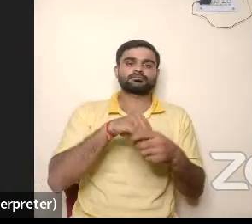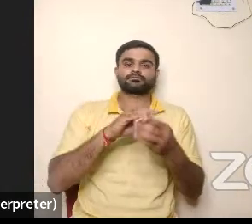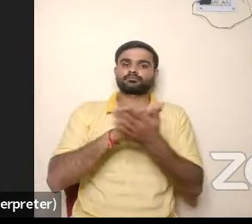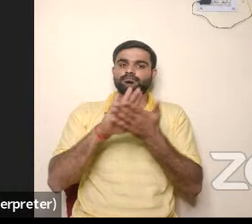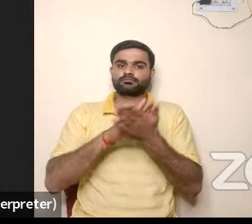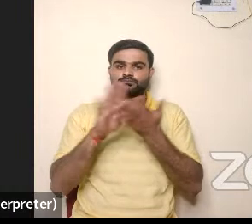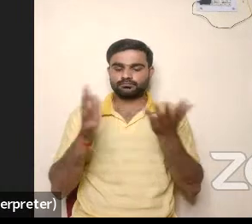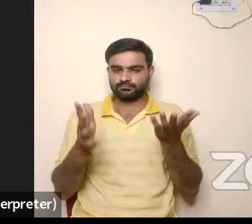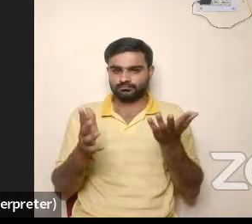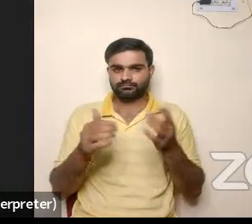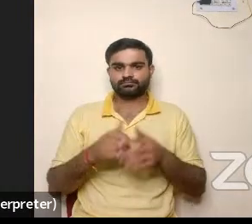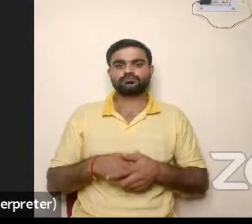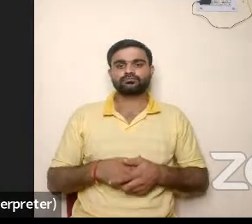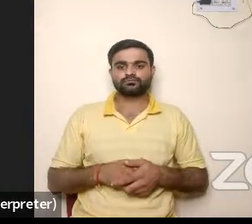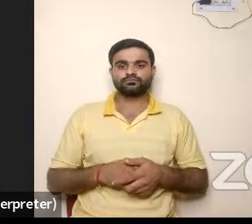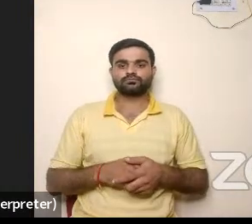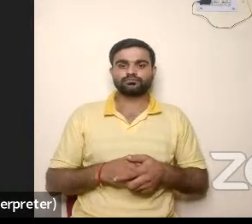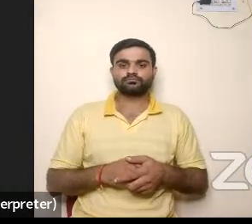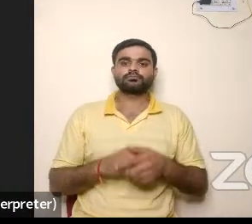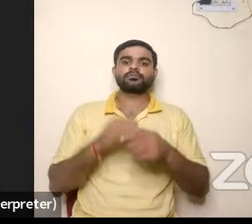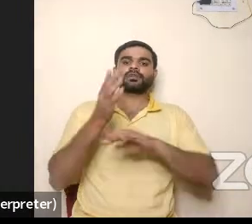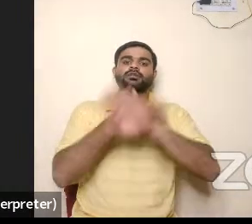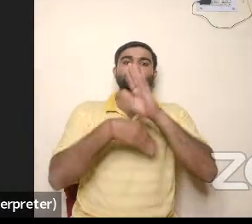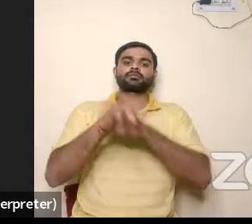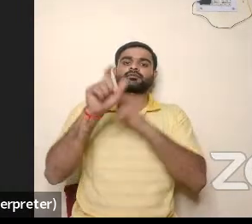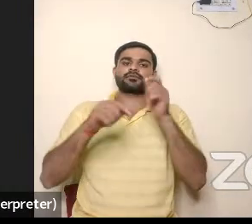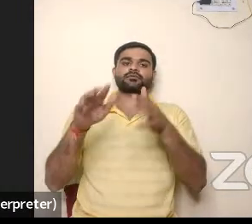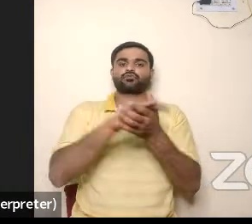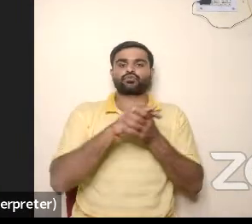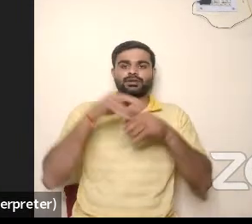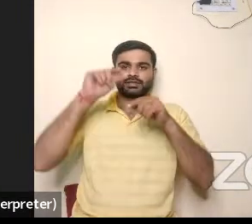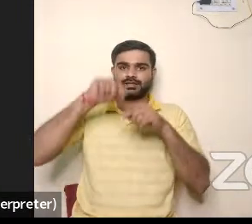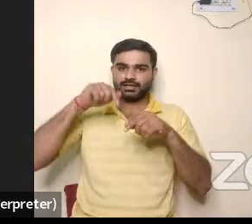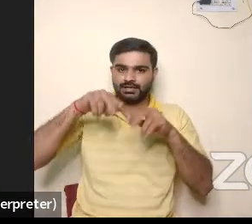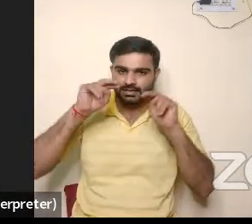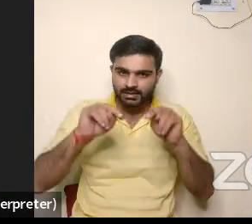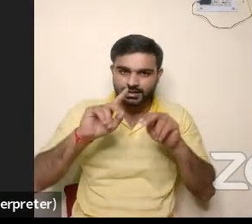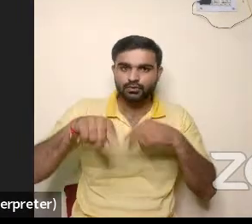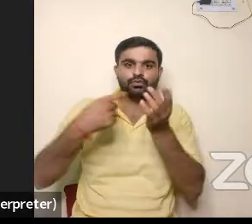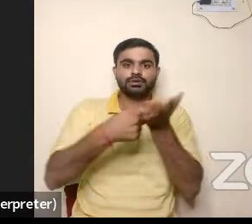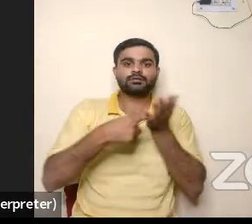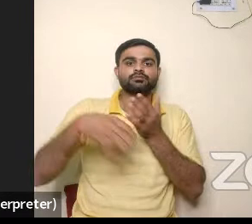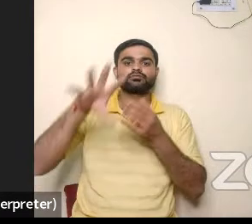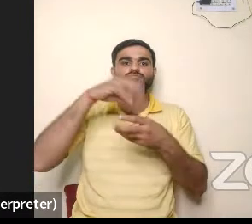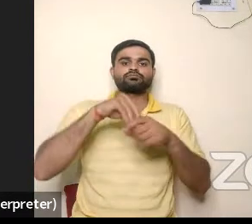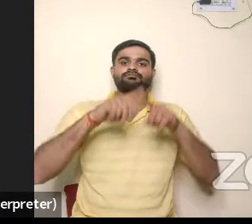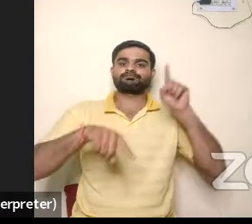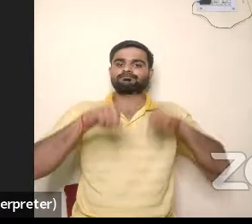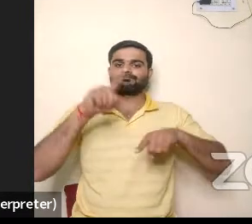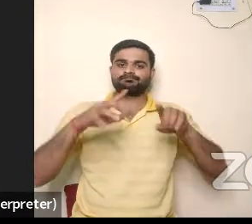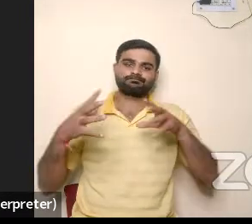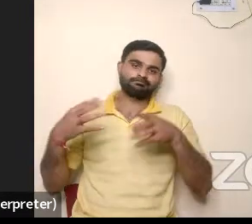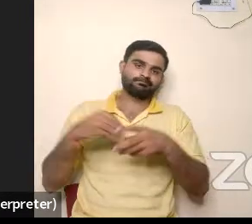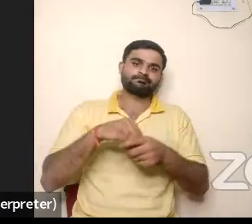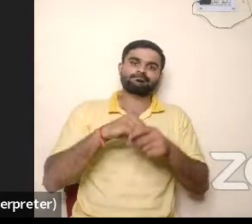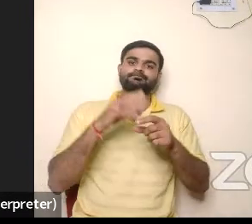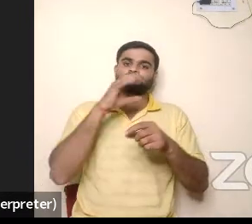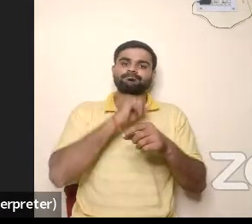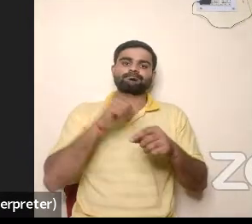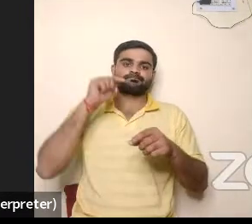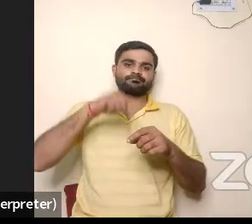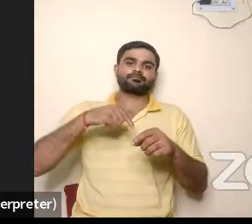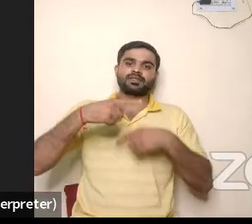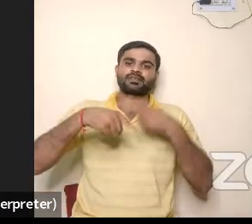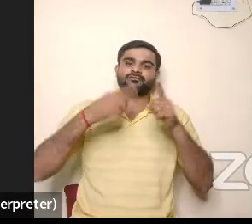being disabled friendly in today's day and age, or not respecting the diversity of its consumers in today's day and